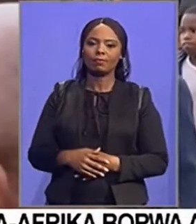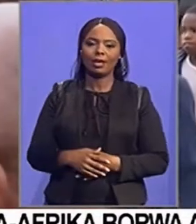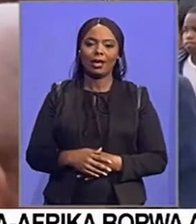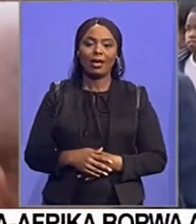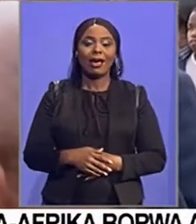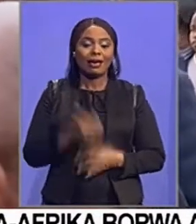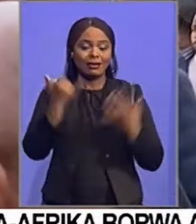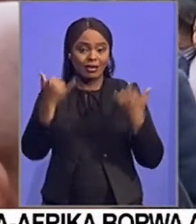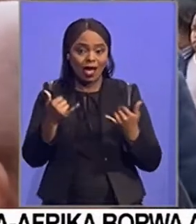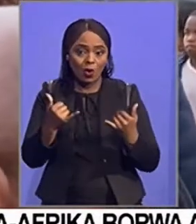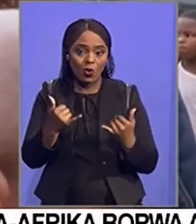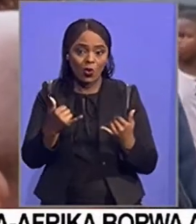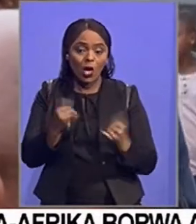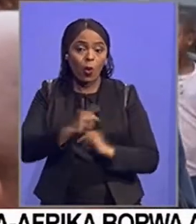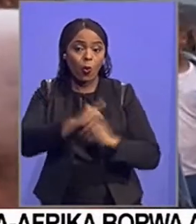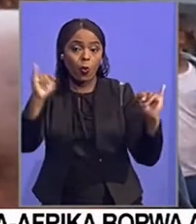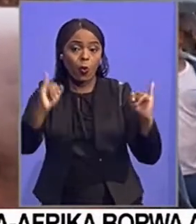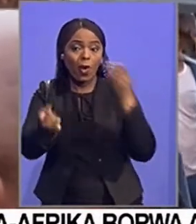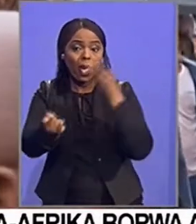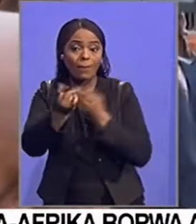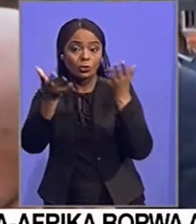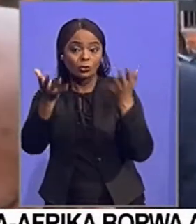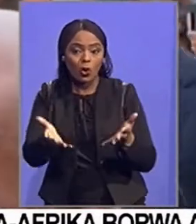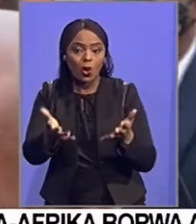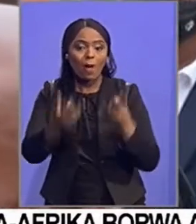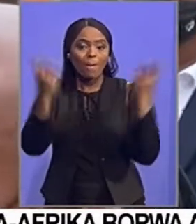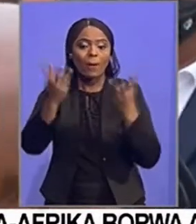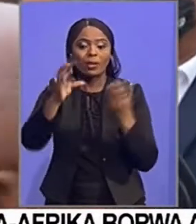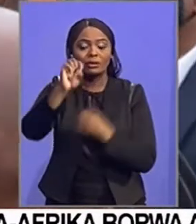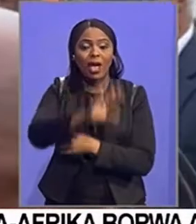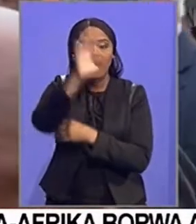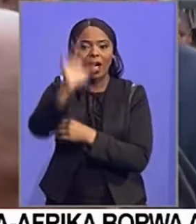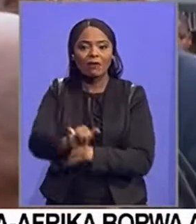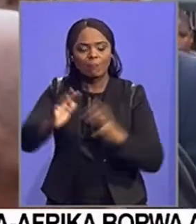together as South Africans, as people of KZN,